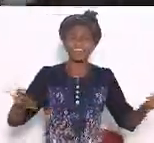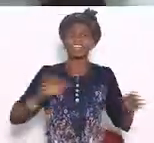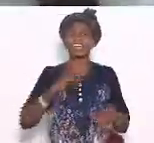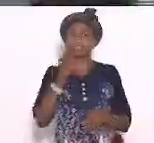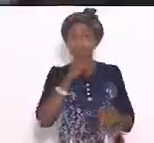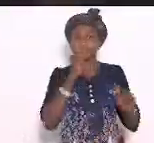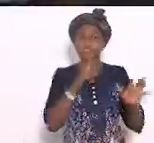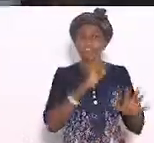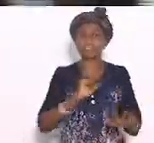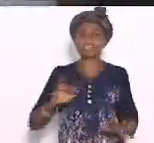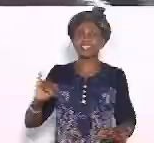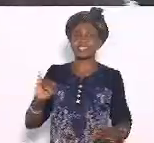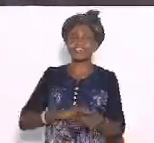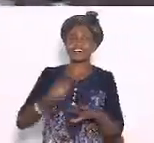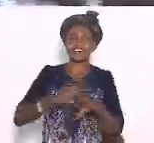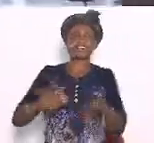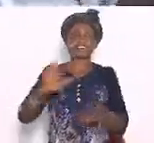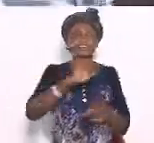bless